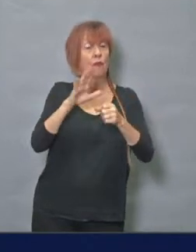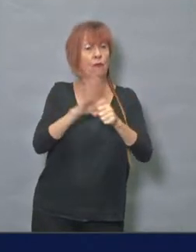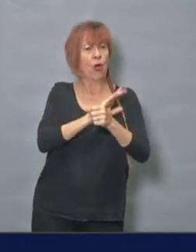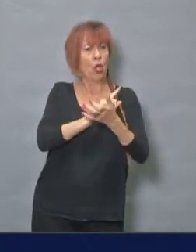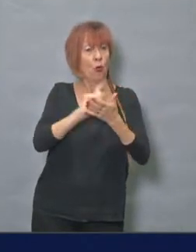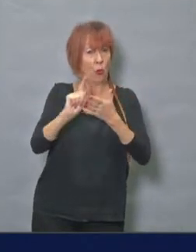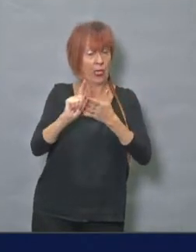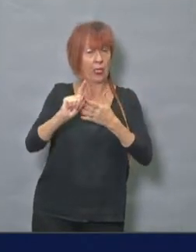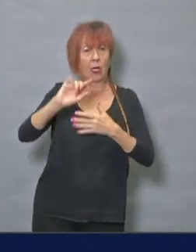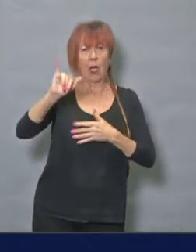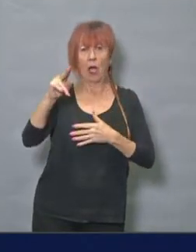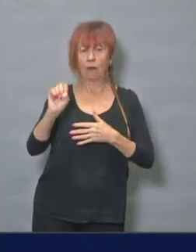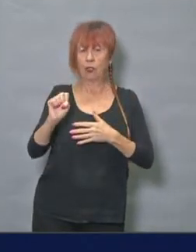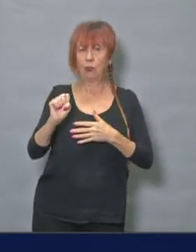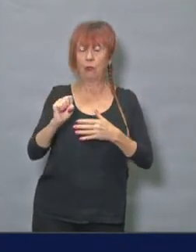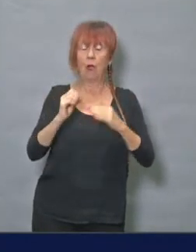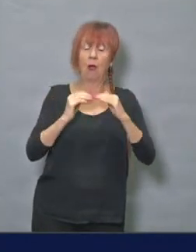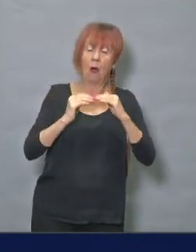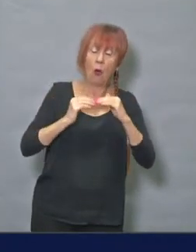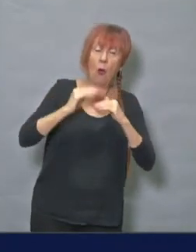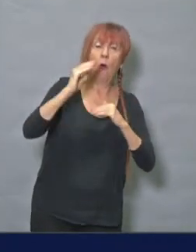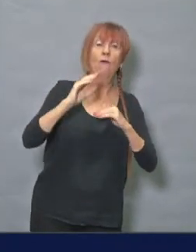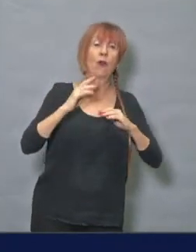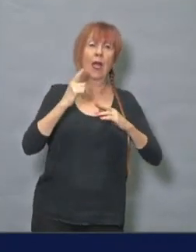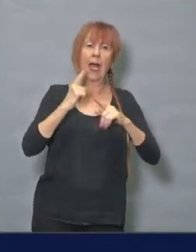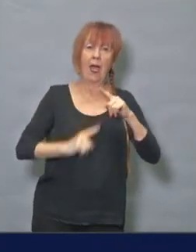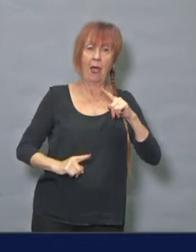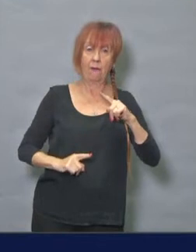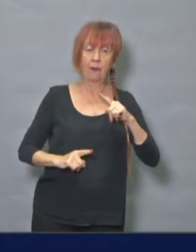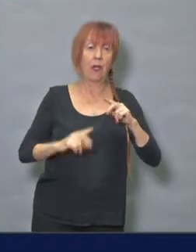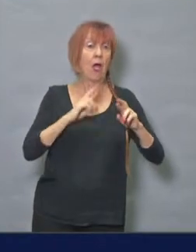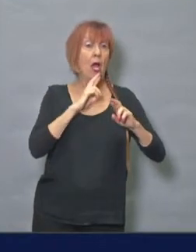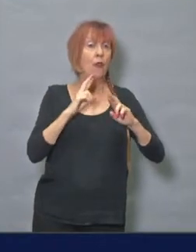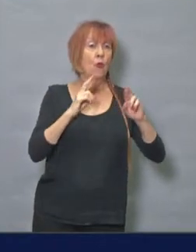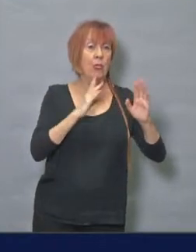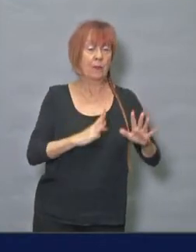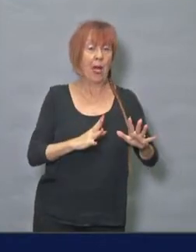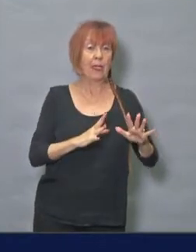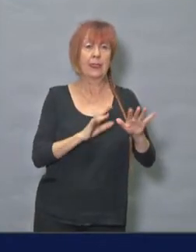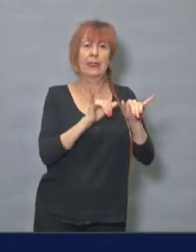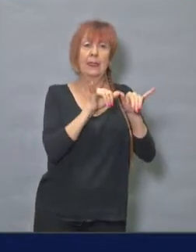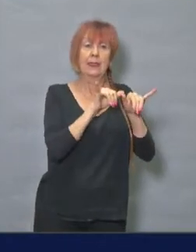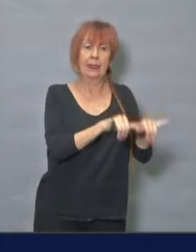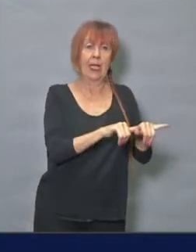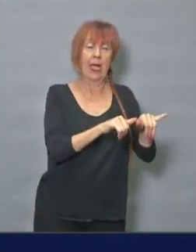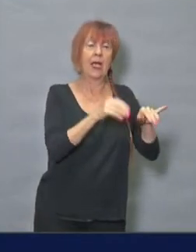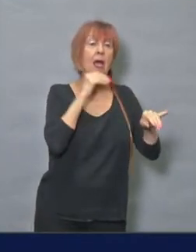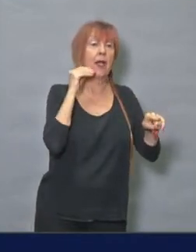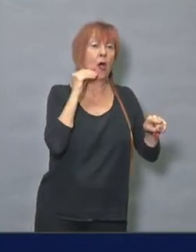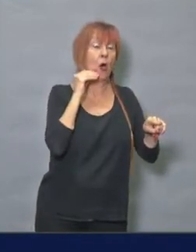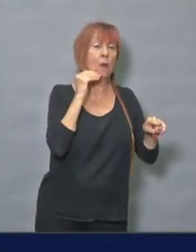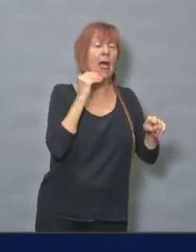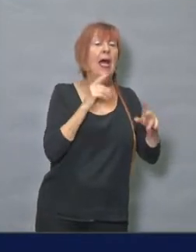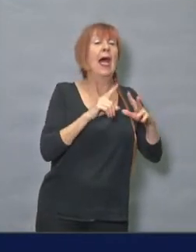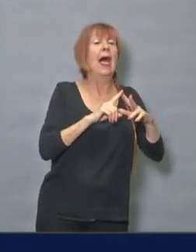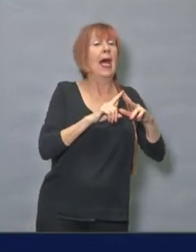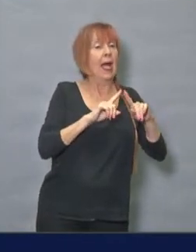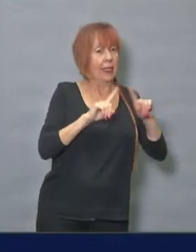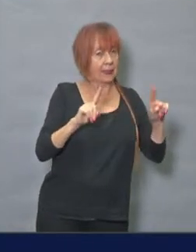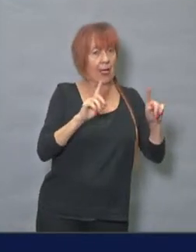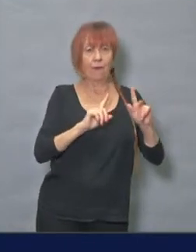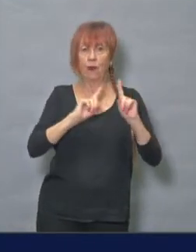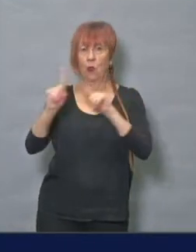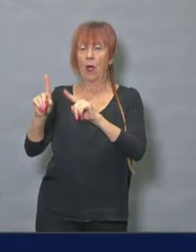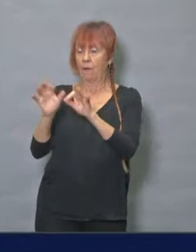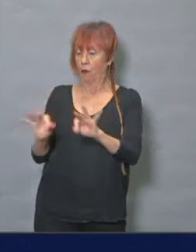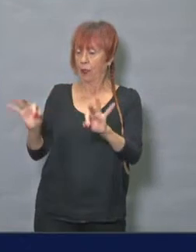see that over half of the respondents to the survey continue to stay at home except for participating in essential